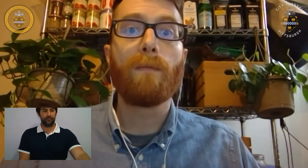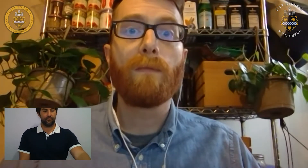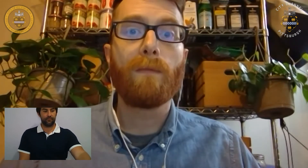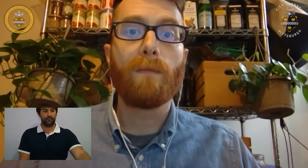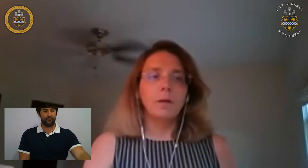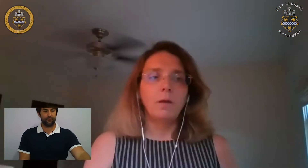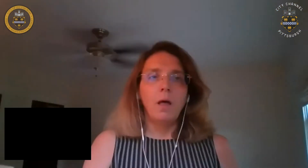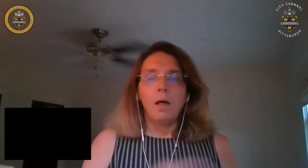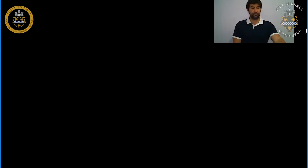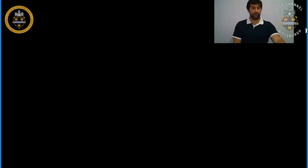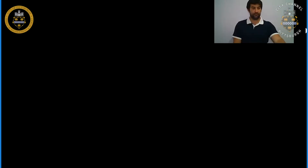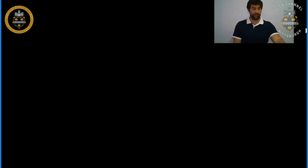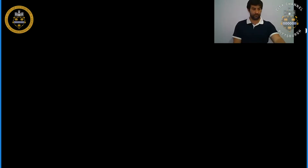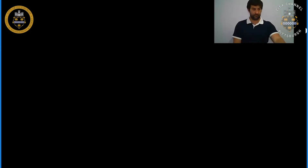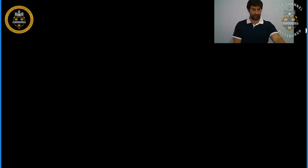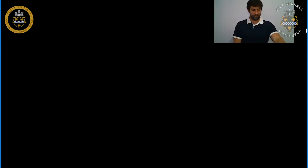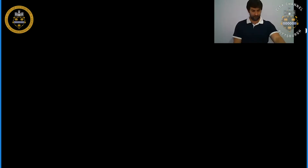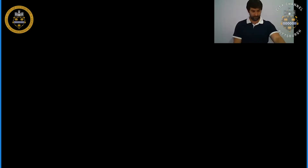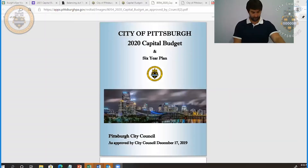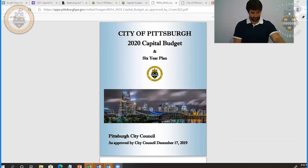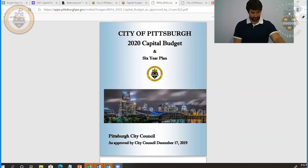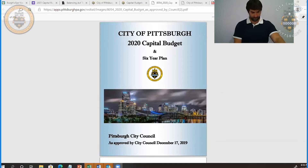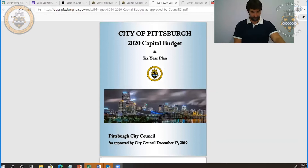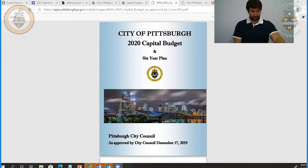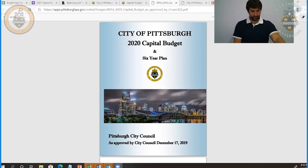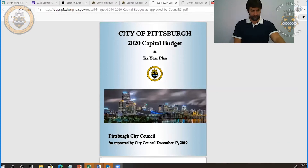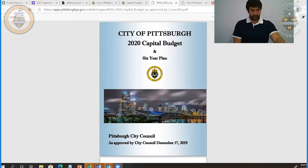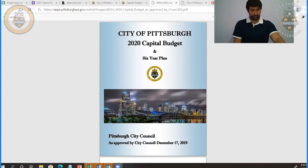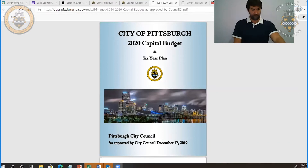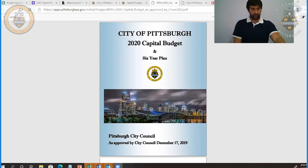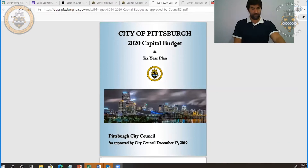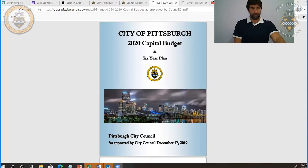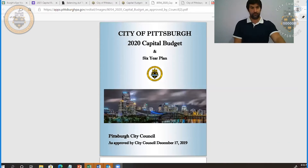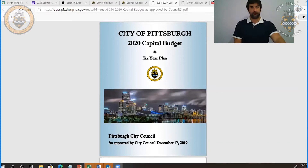to be repaired can be done in the same year that